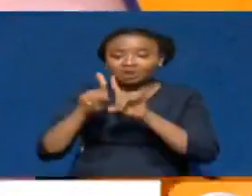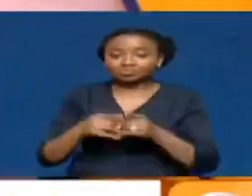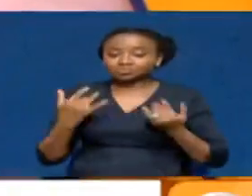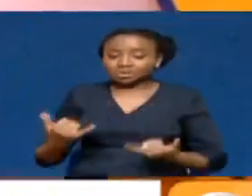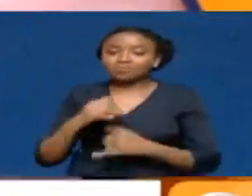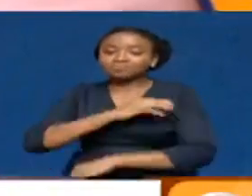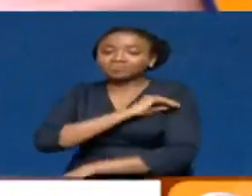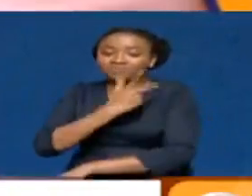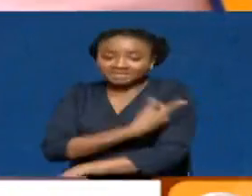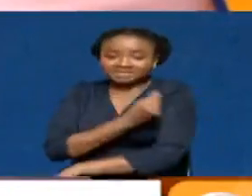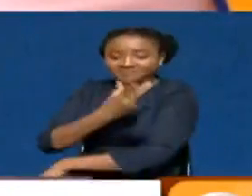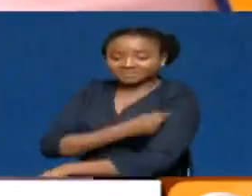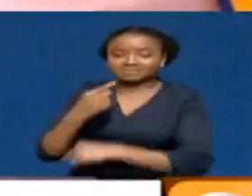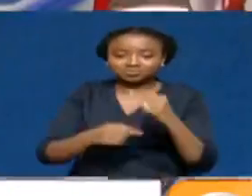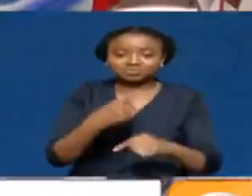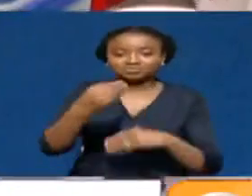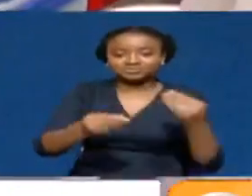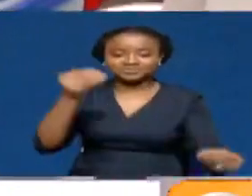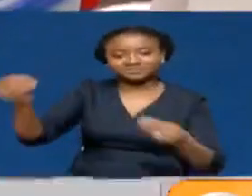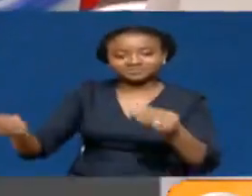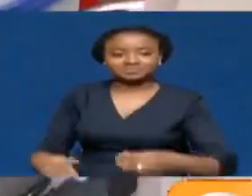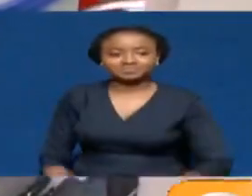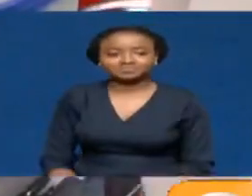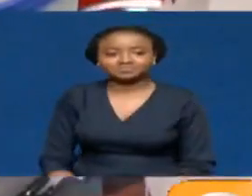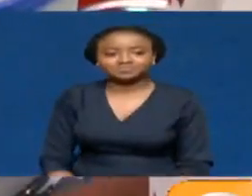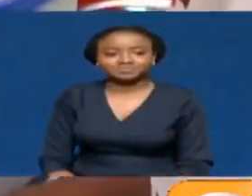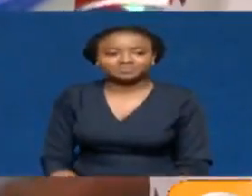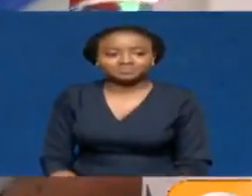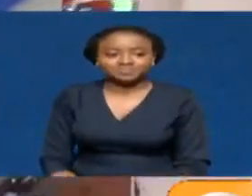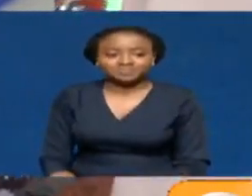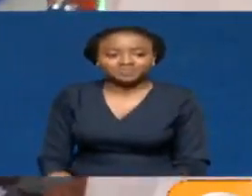vaccination campaign is being upscaled. Dorcas Wangira, Citizen TV, Nairobi.